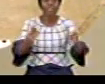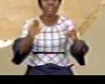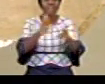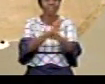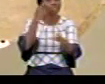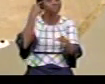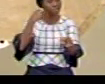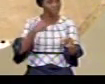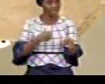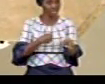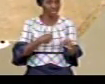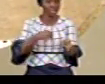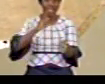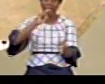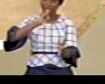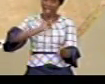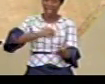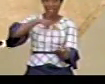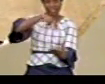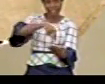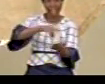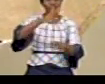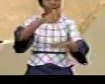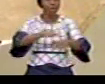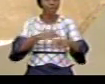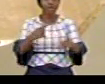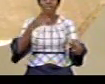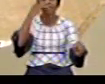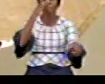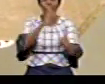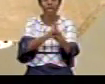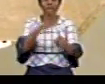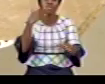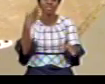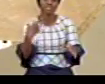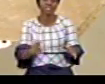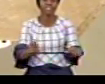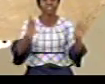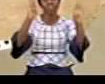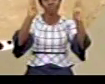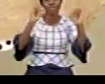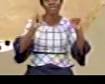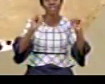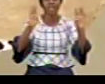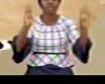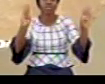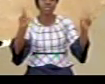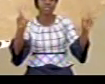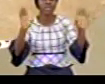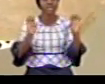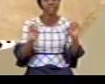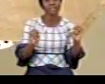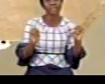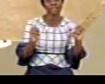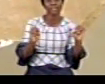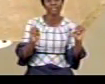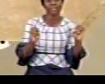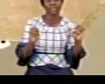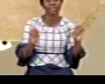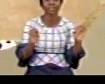good enough for me. I stand upon the promises of B-I-B-L-E.